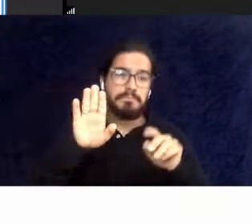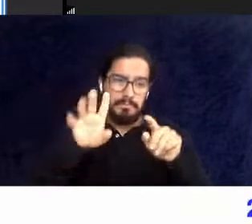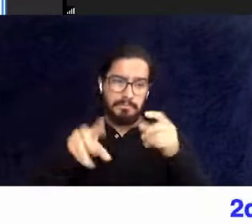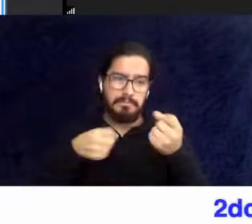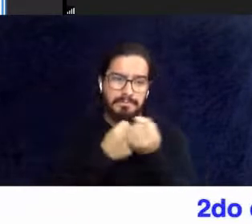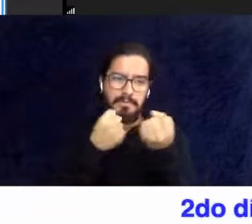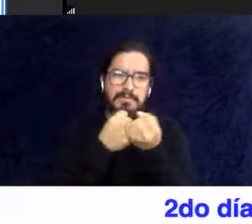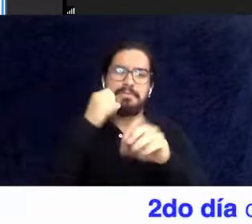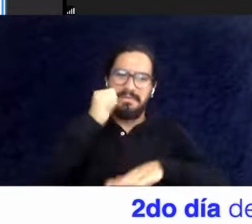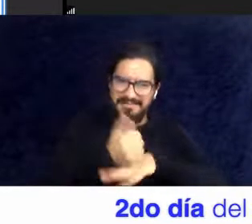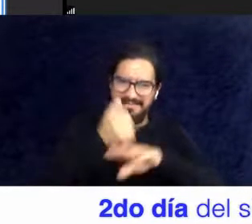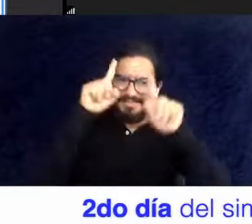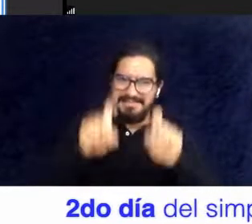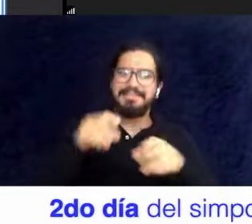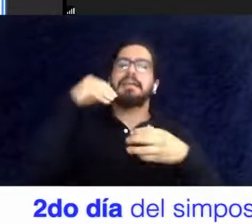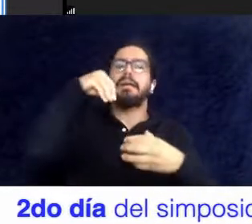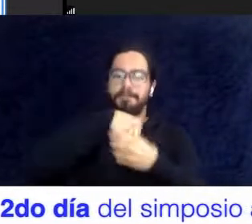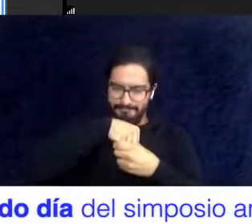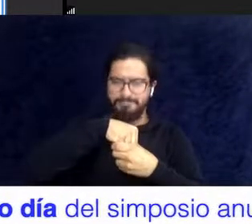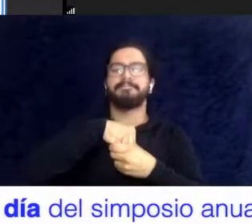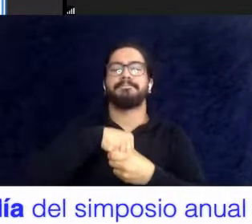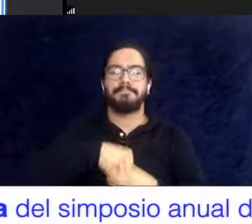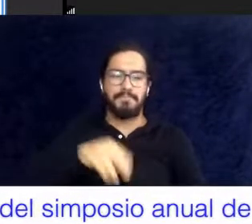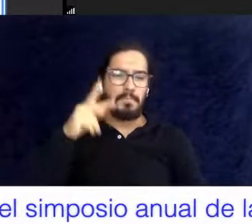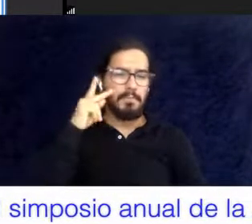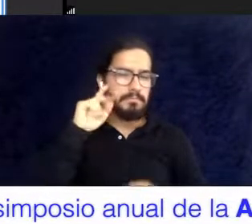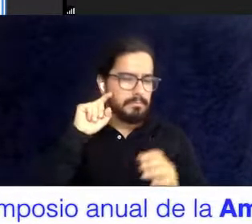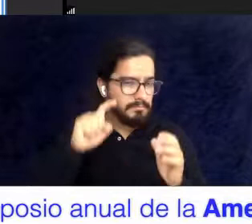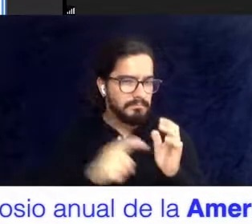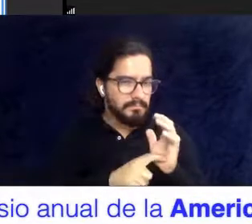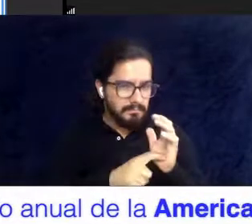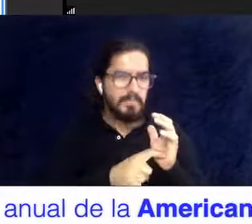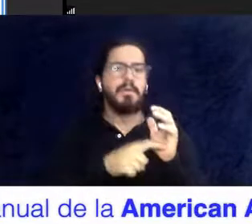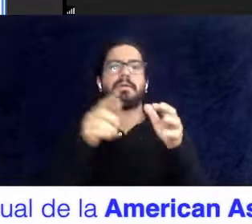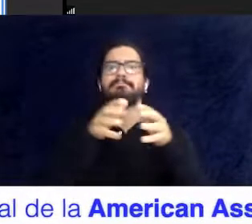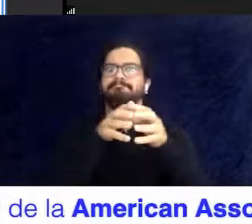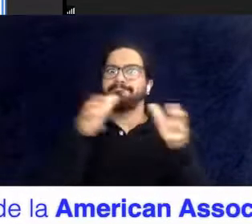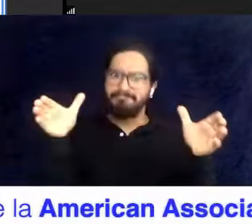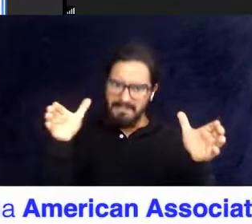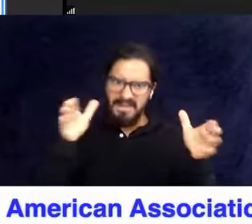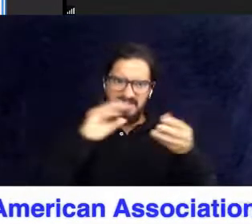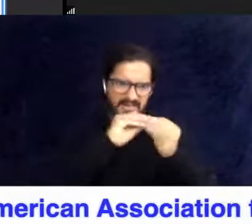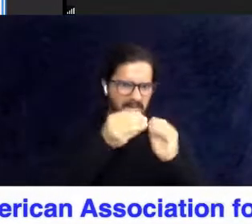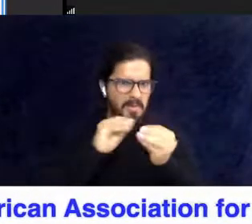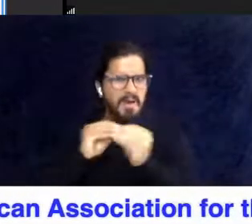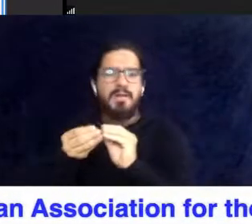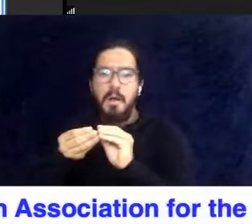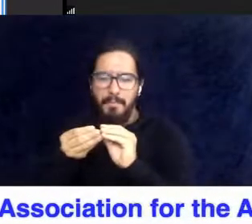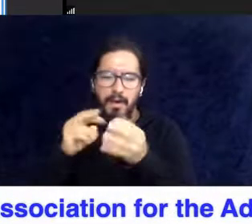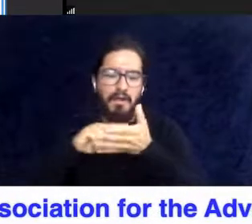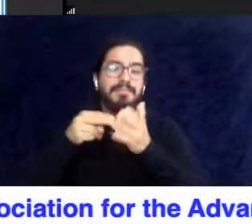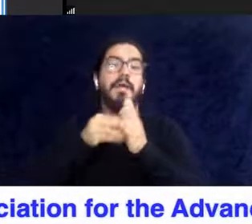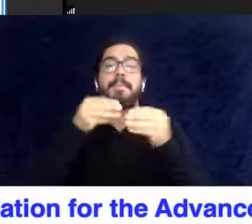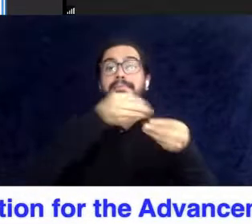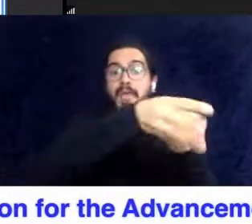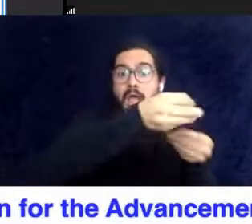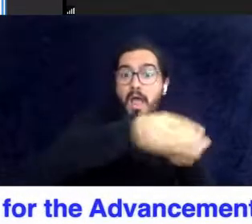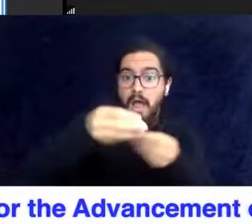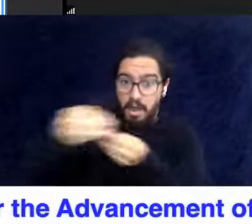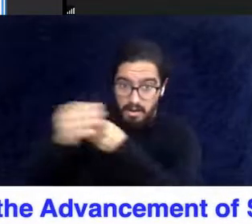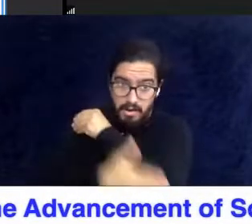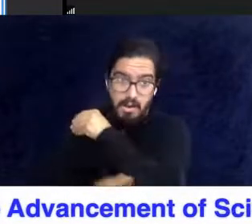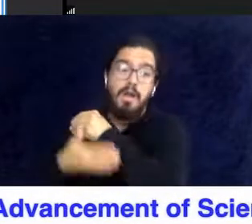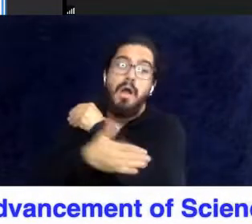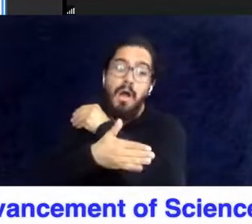Agency. You will see the large numbers of PPs in the millions that have been sent to countries, as well as